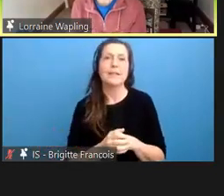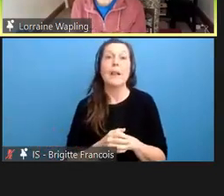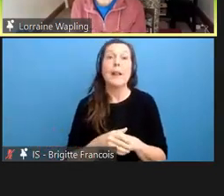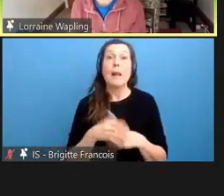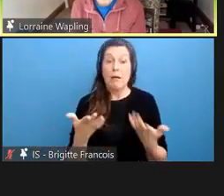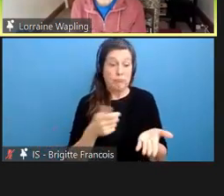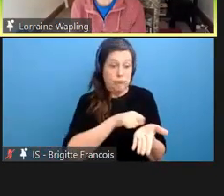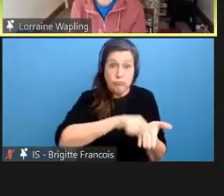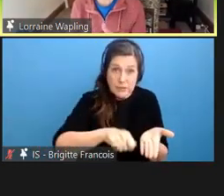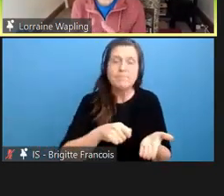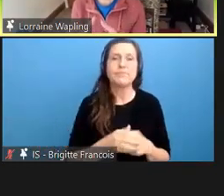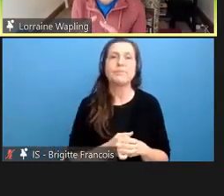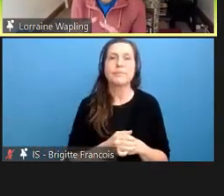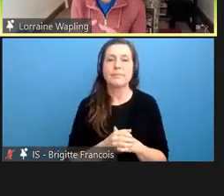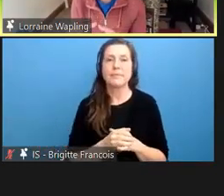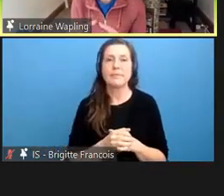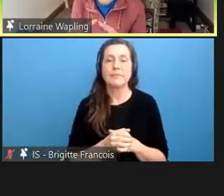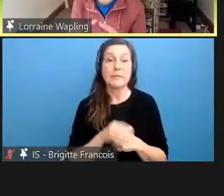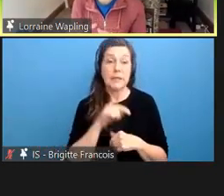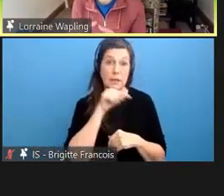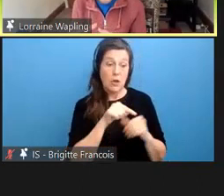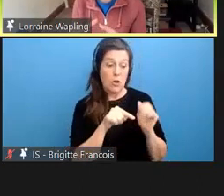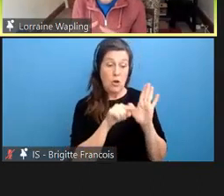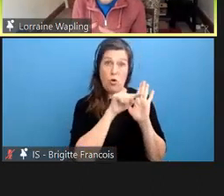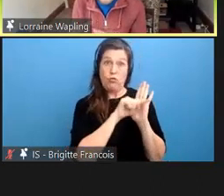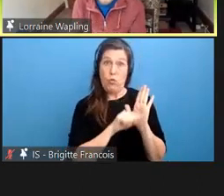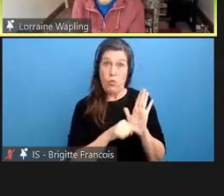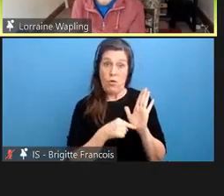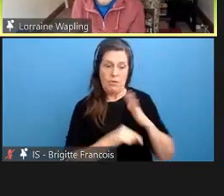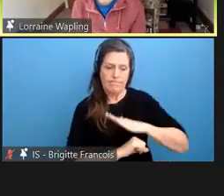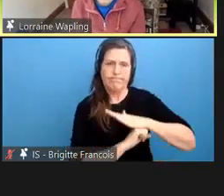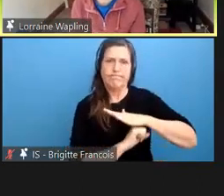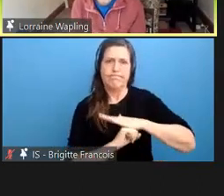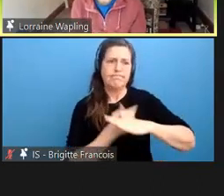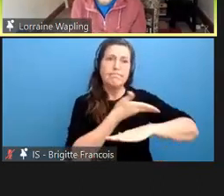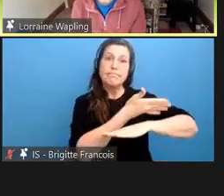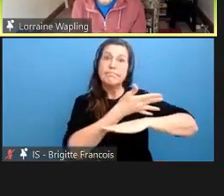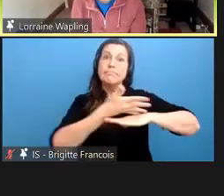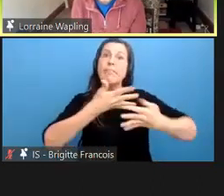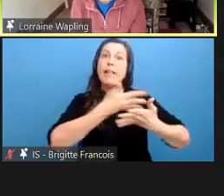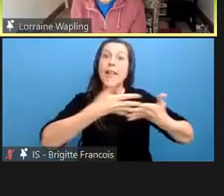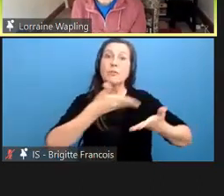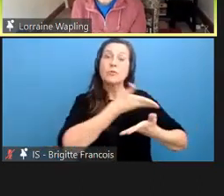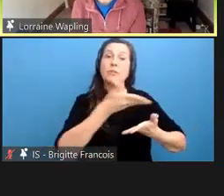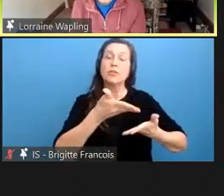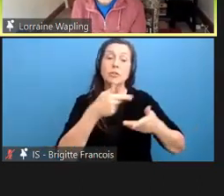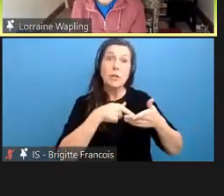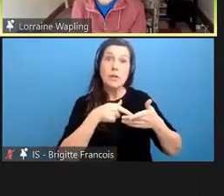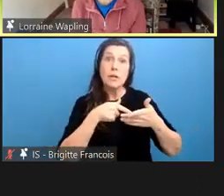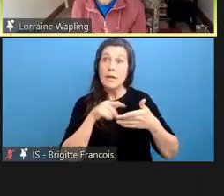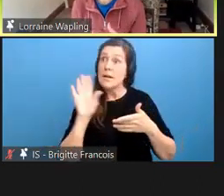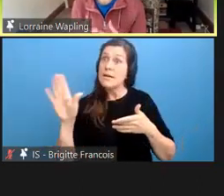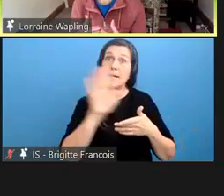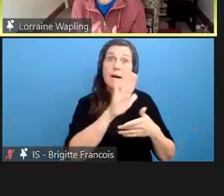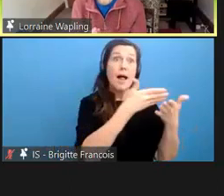important to recognize is that those rules that form the basis of each language are different for each